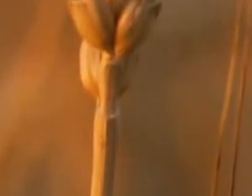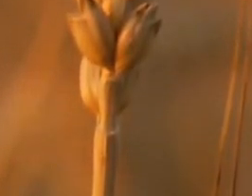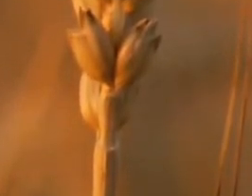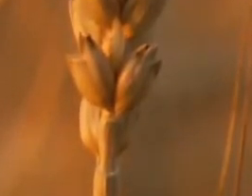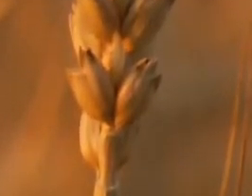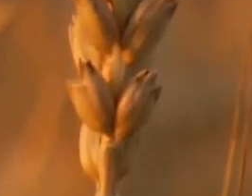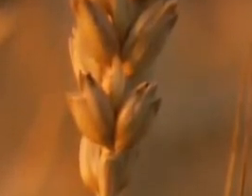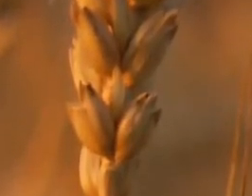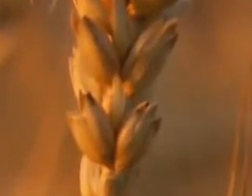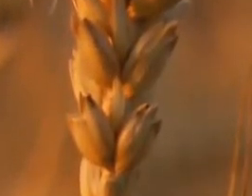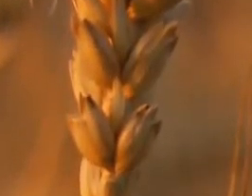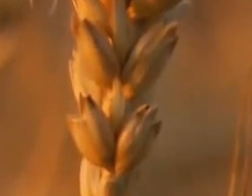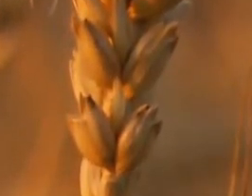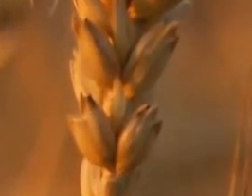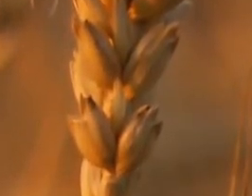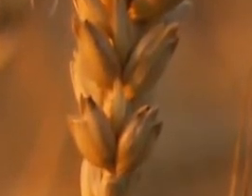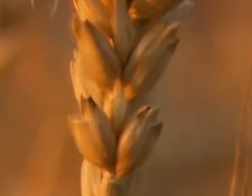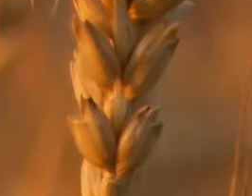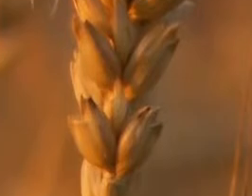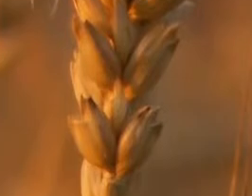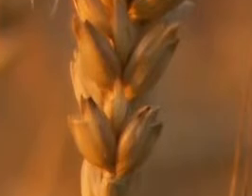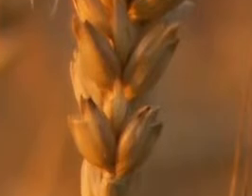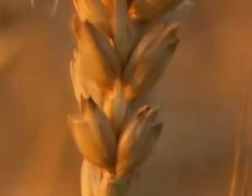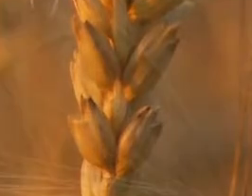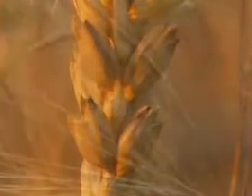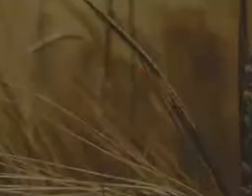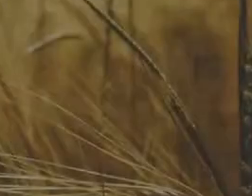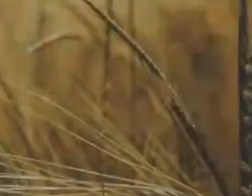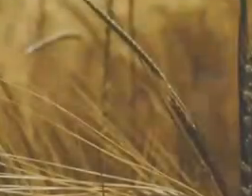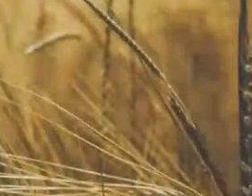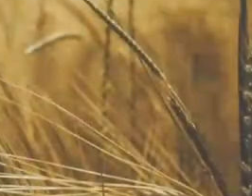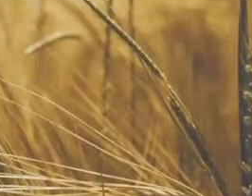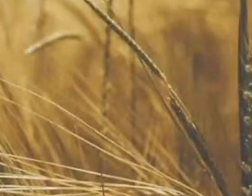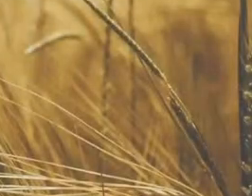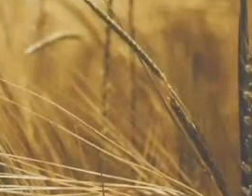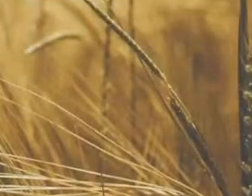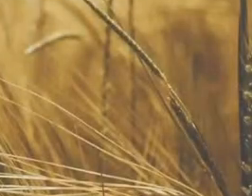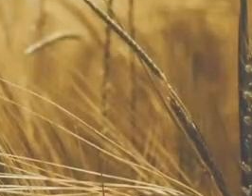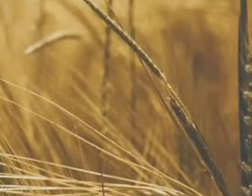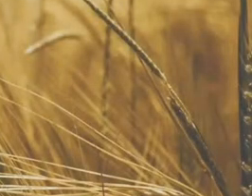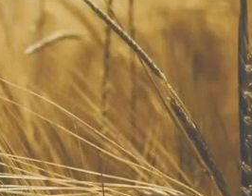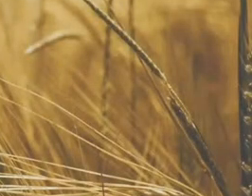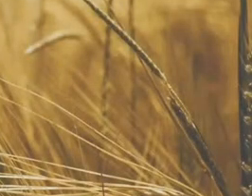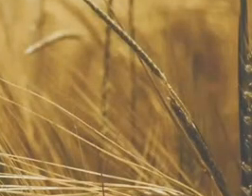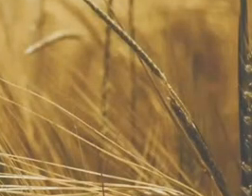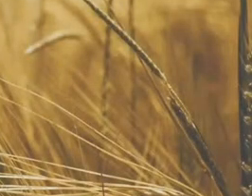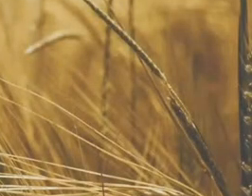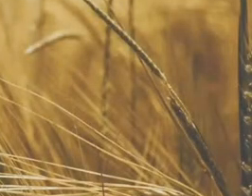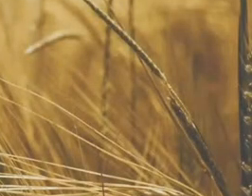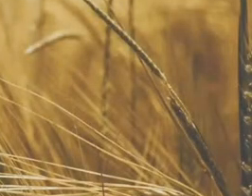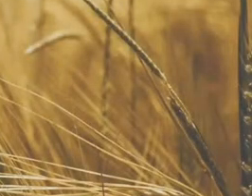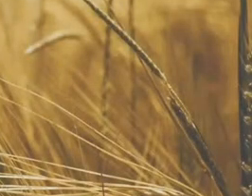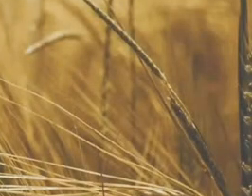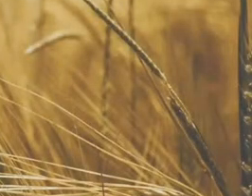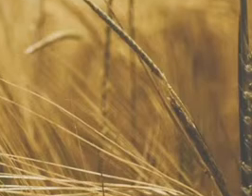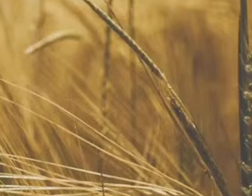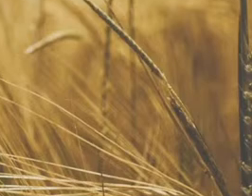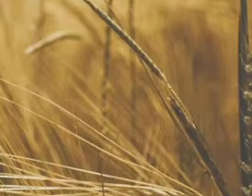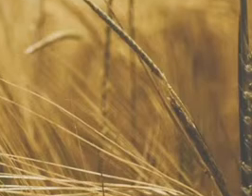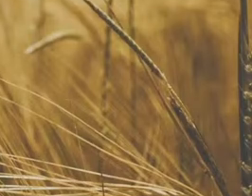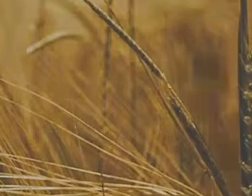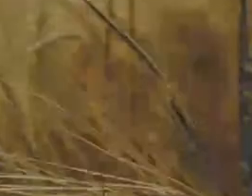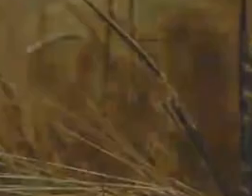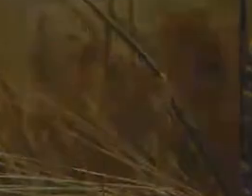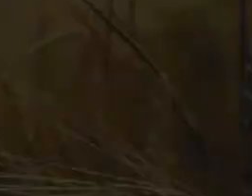heaven and Glory fill my soul take